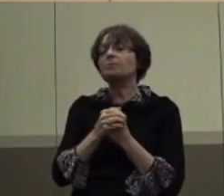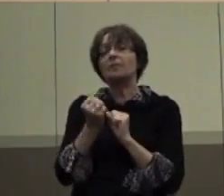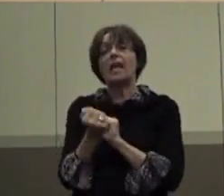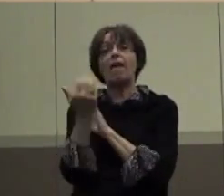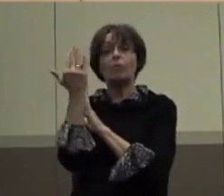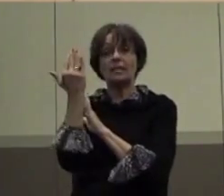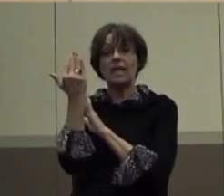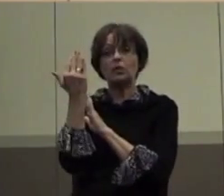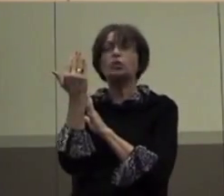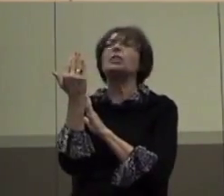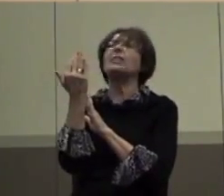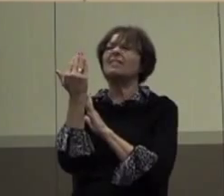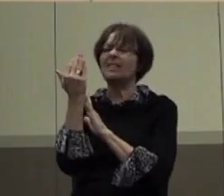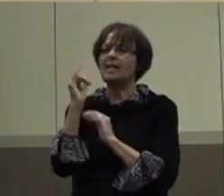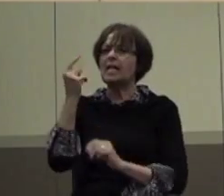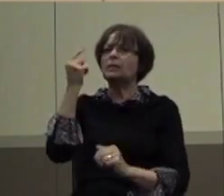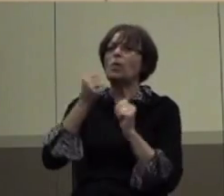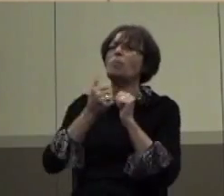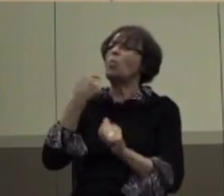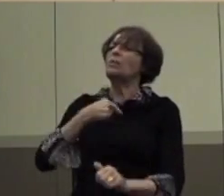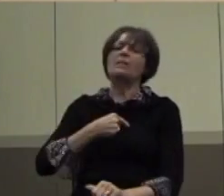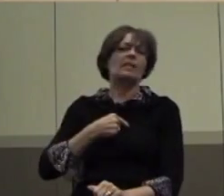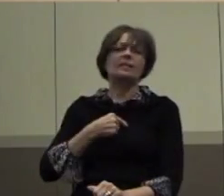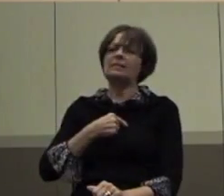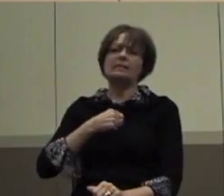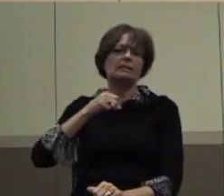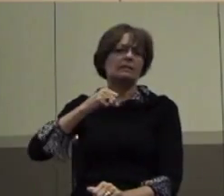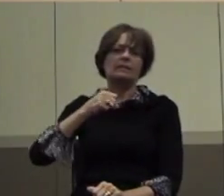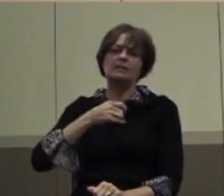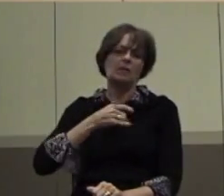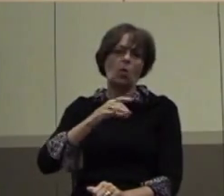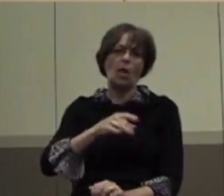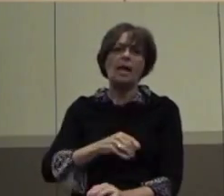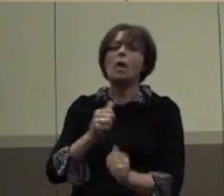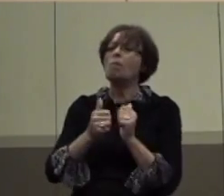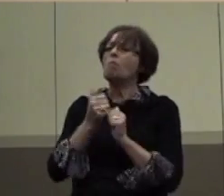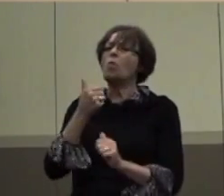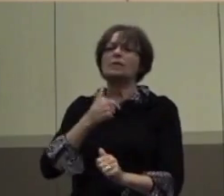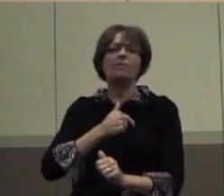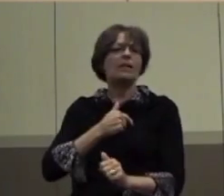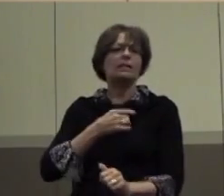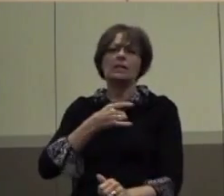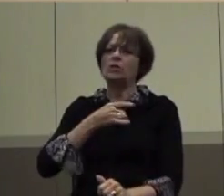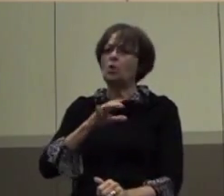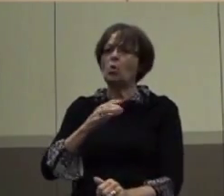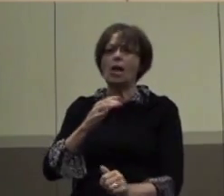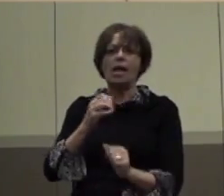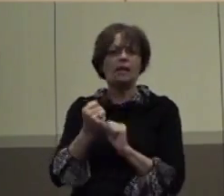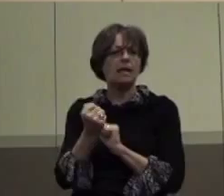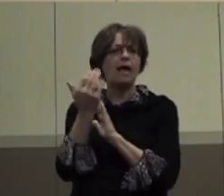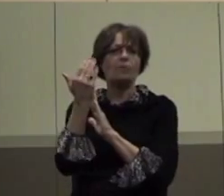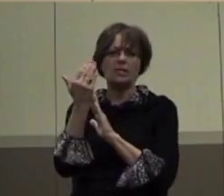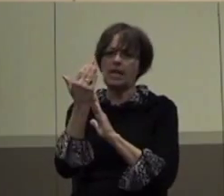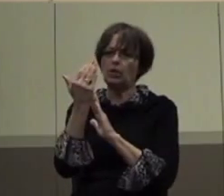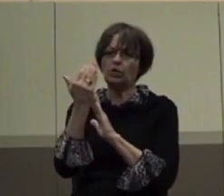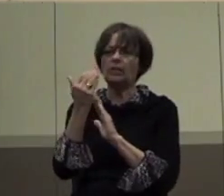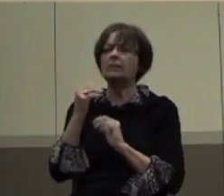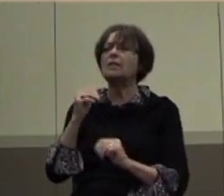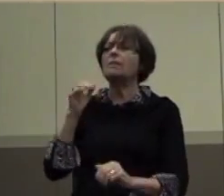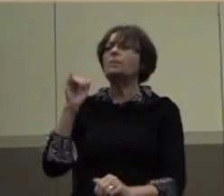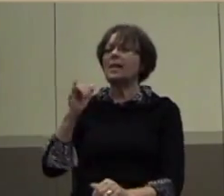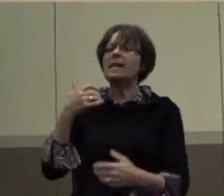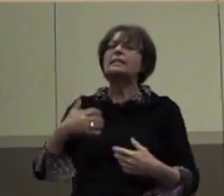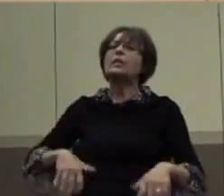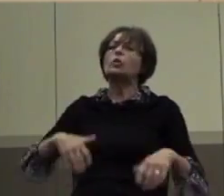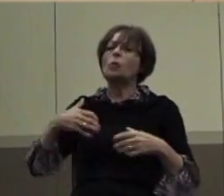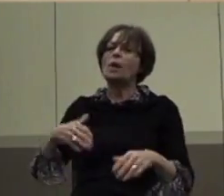Confrontation. That's the one most of us don't like. Most of us don't like confrontation. It is an incredibly